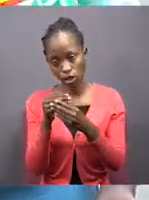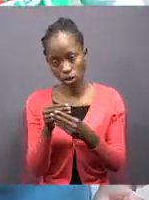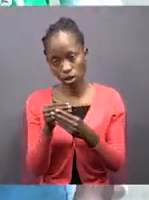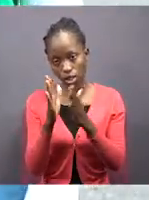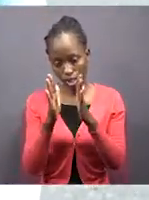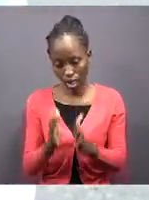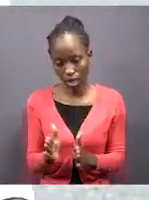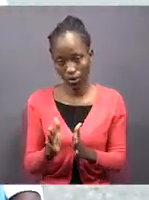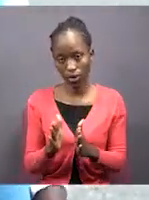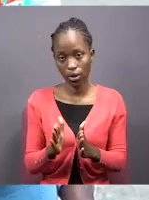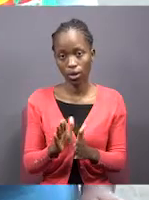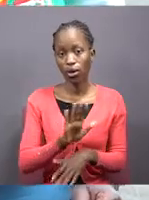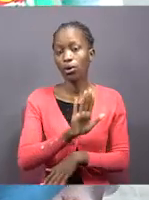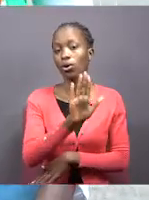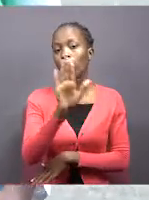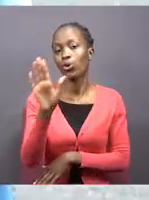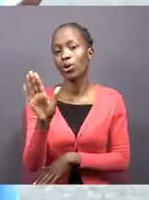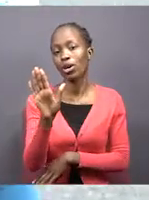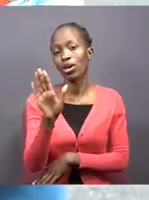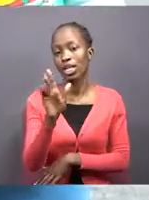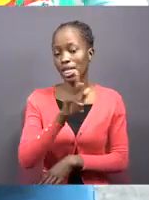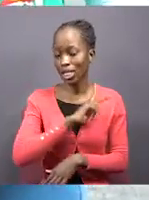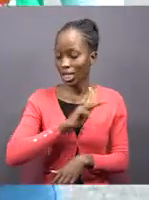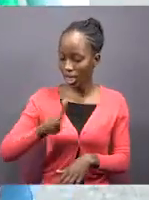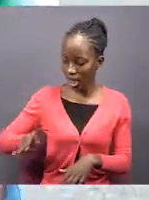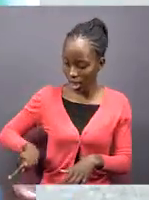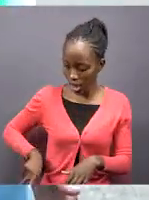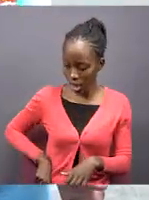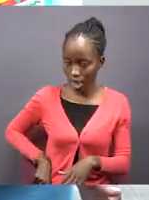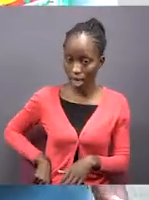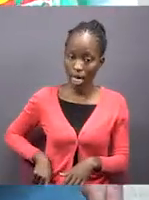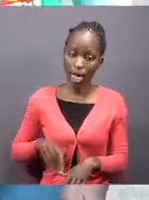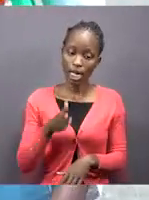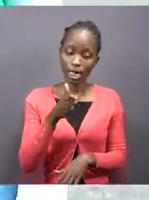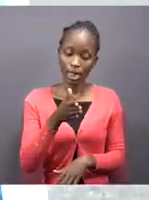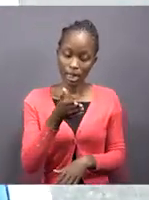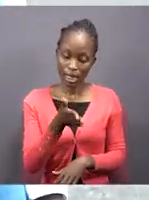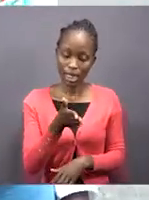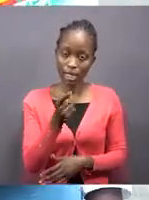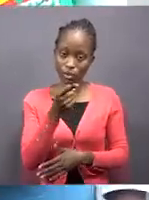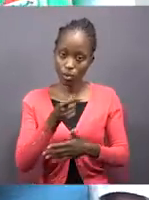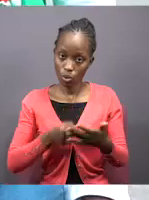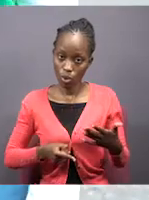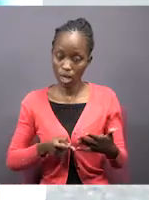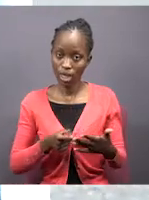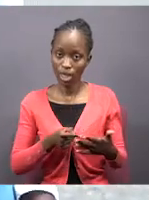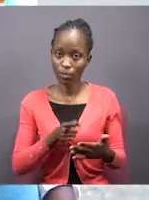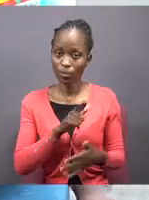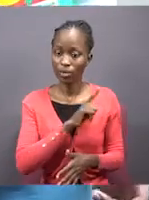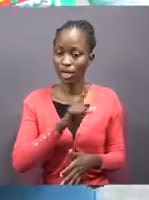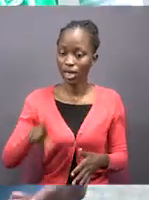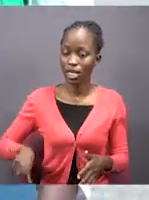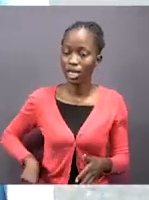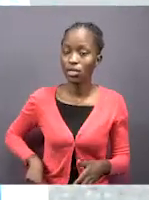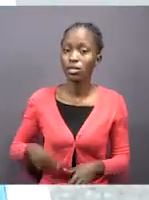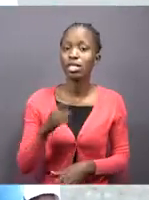Creator, your King. This is what the Lord